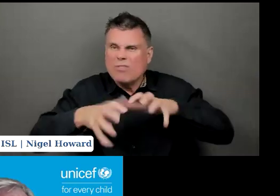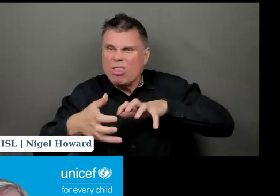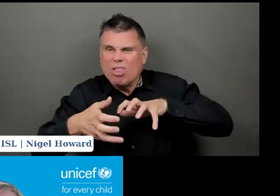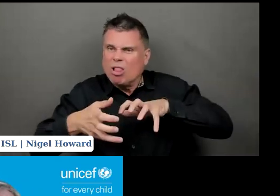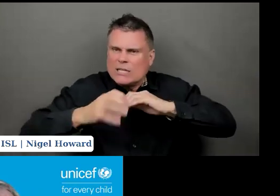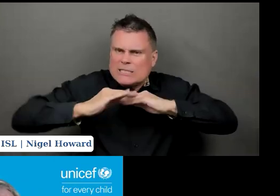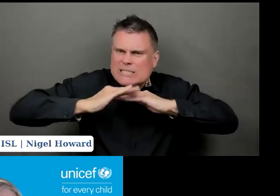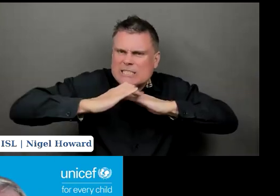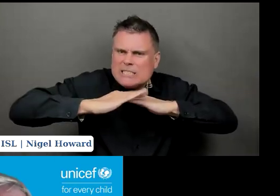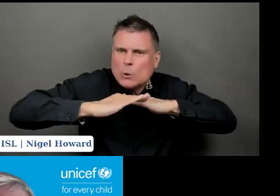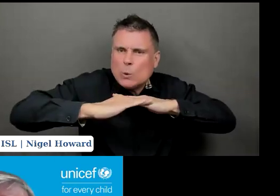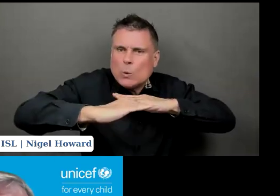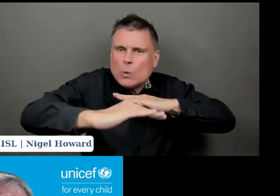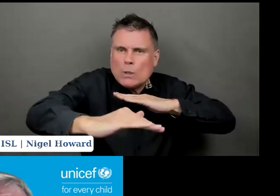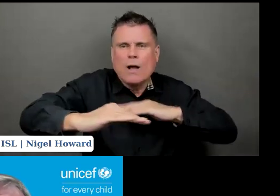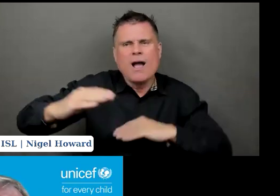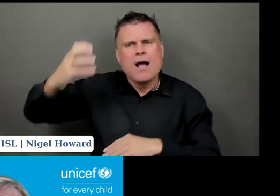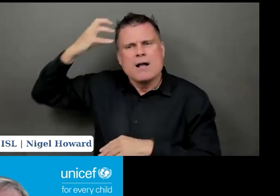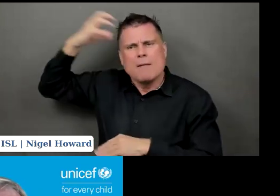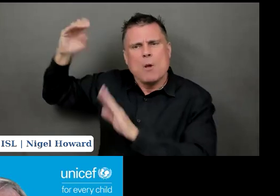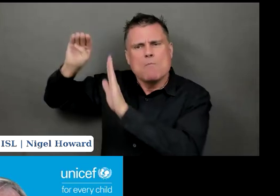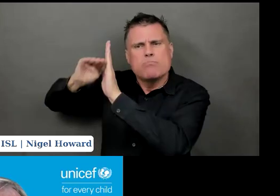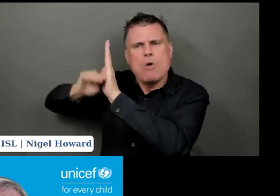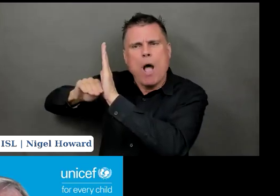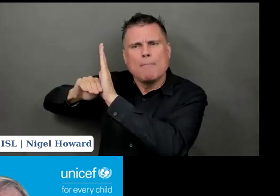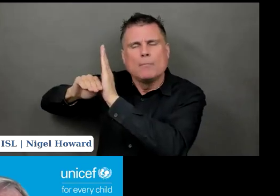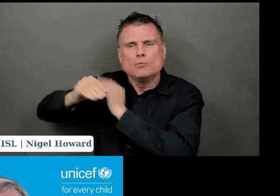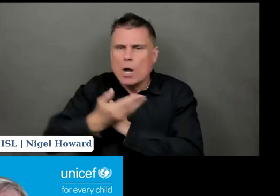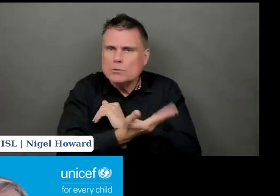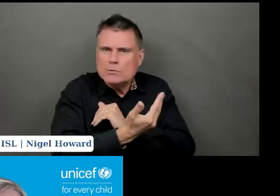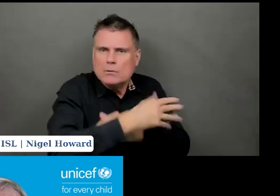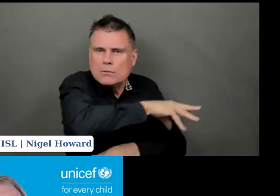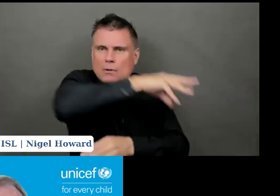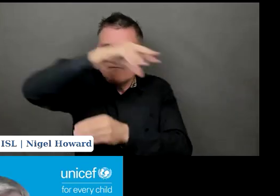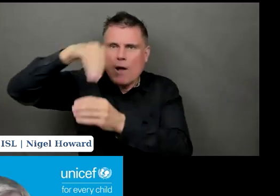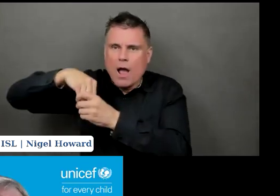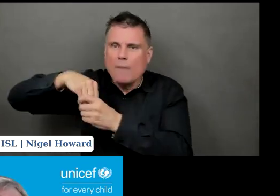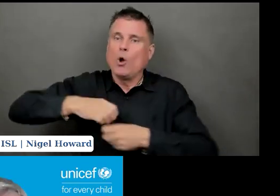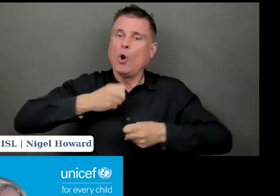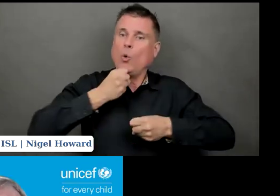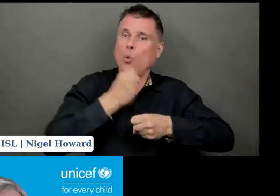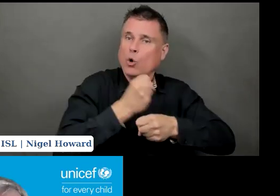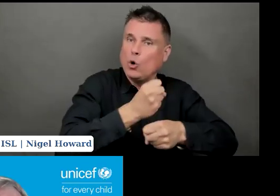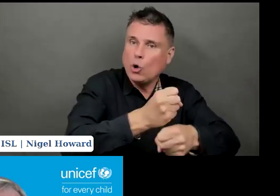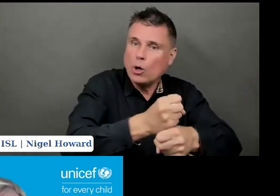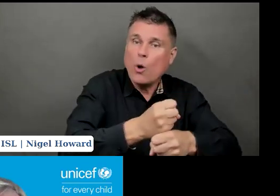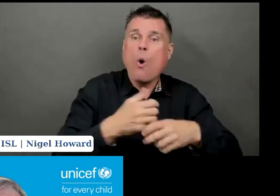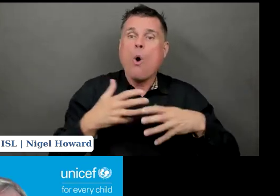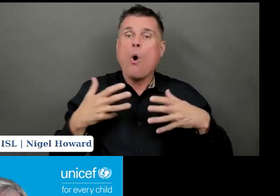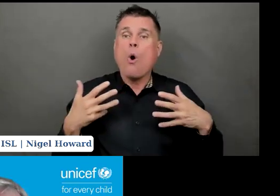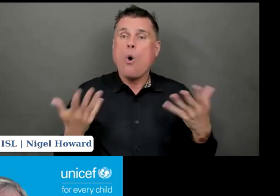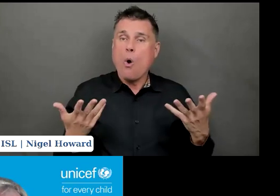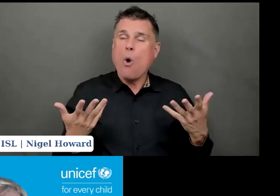also serving as child care givers. And then those child